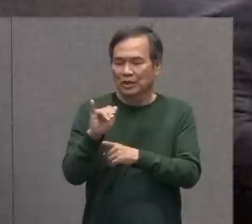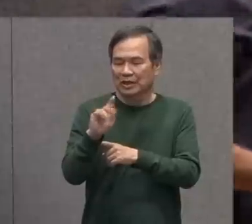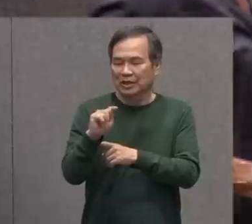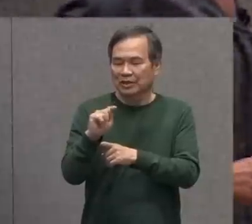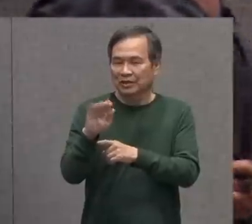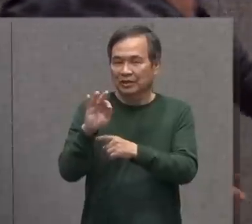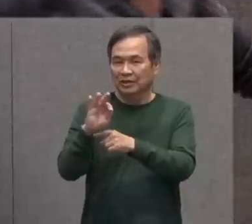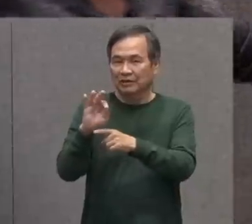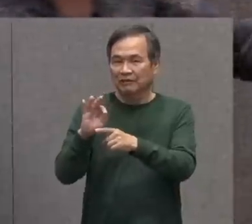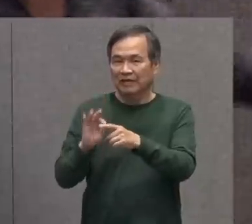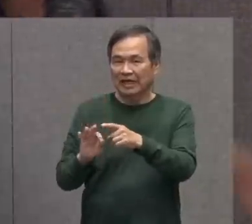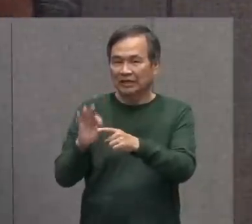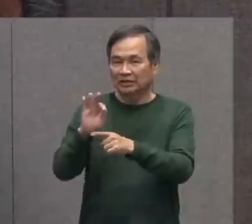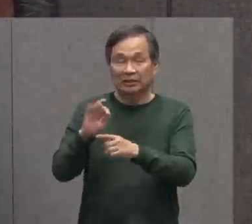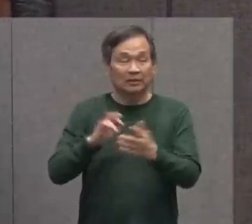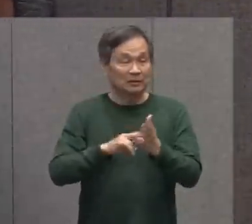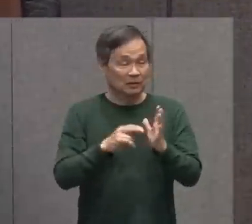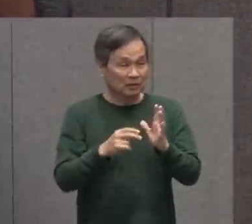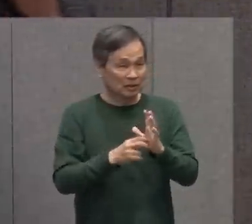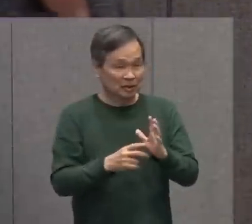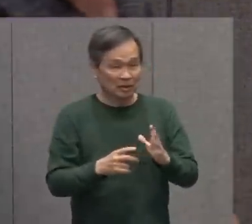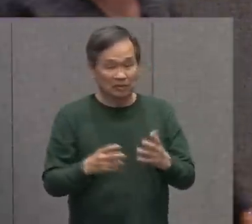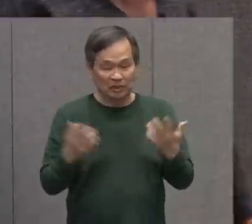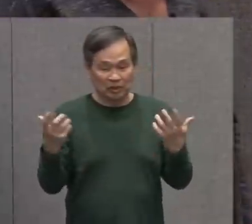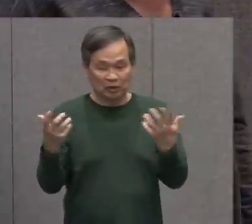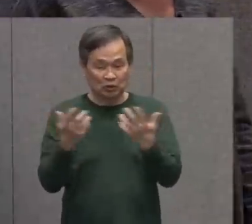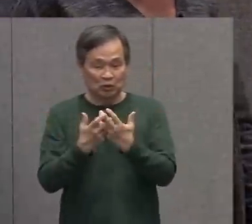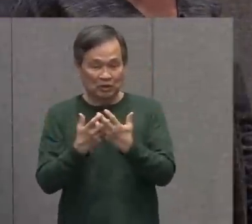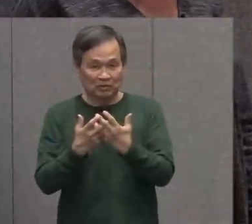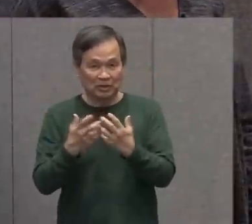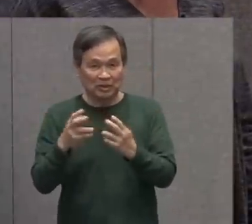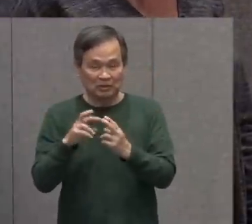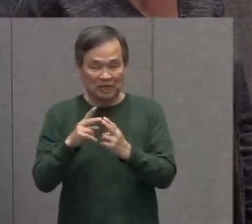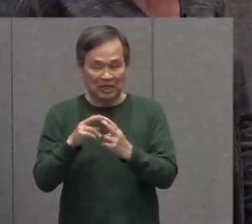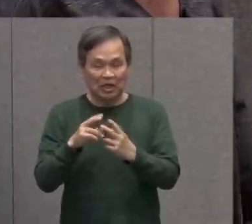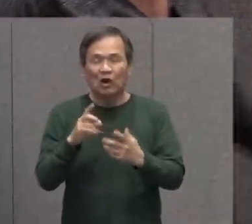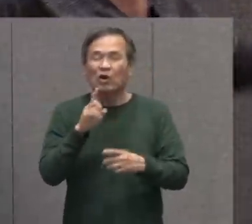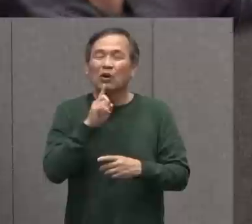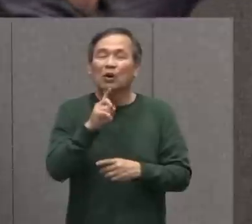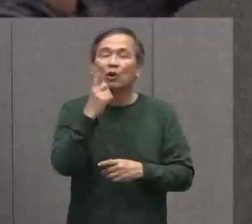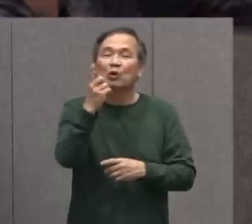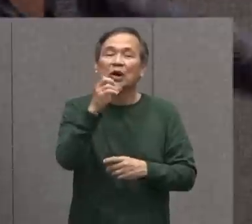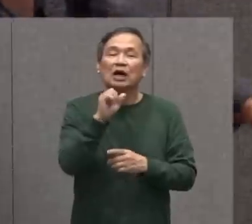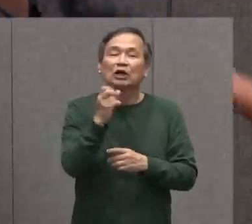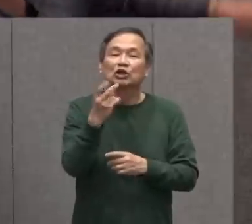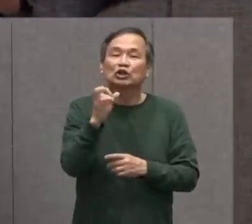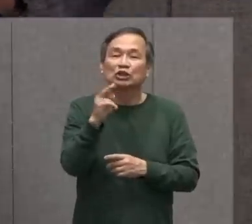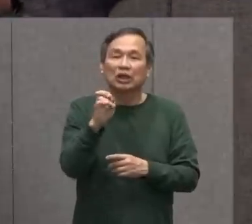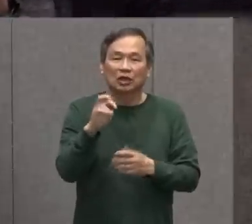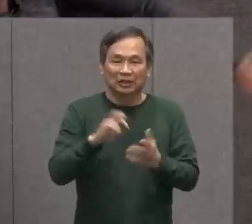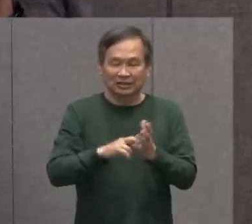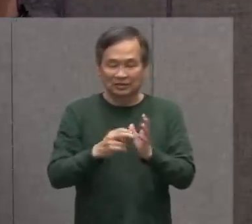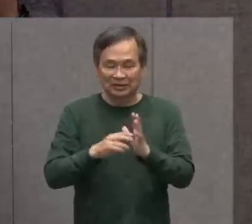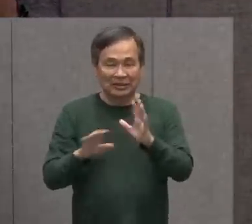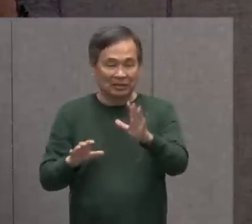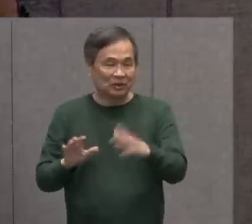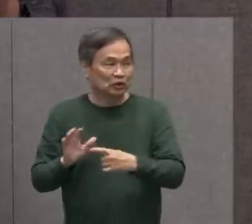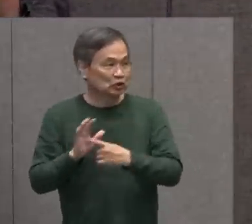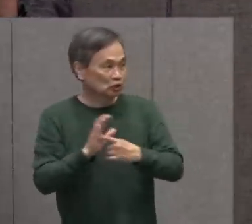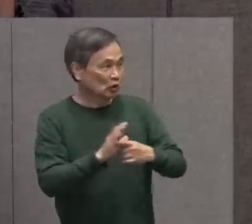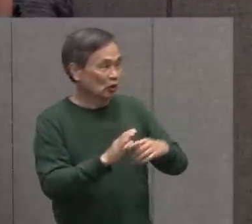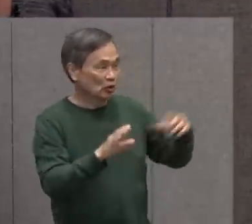1 share. This time we're going to think about a fraction that has 2 shares. So this, the total here on this